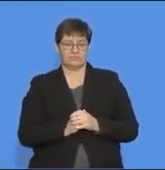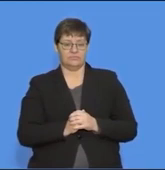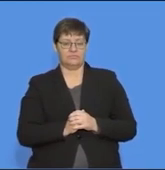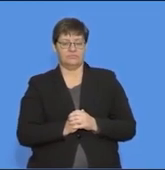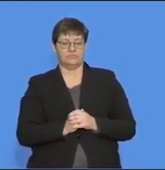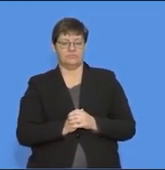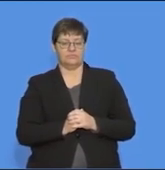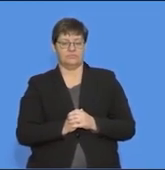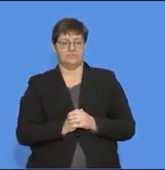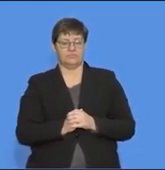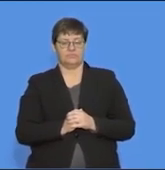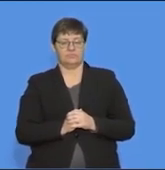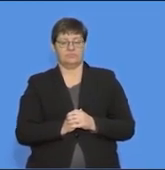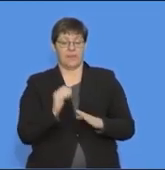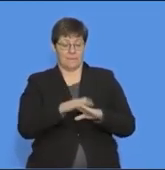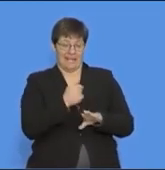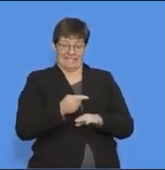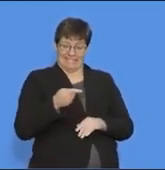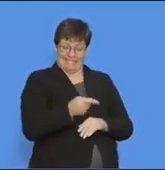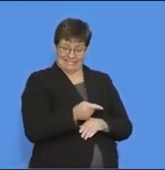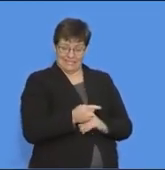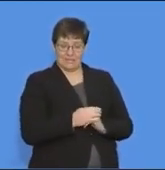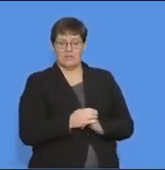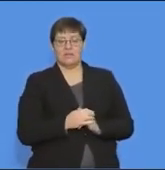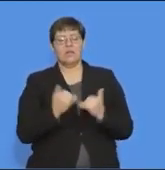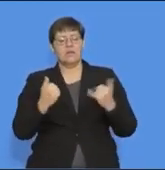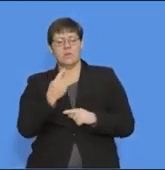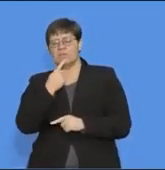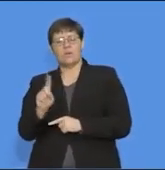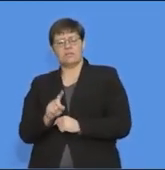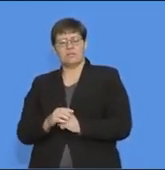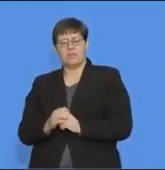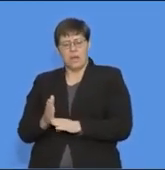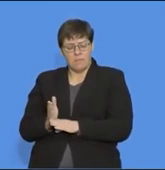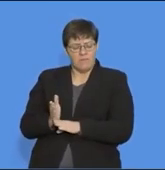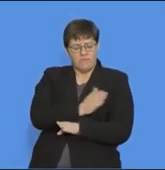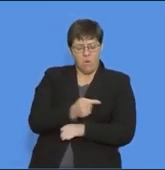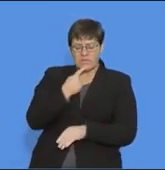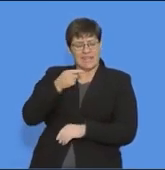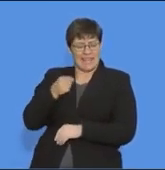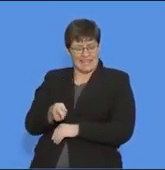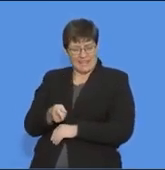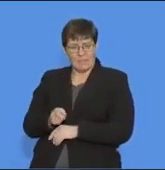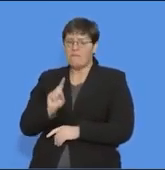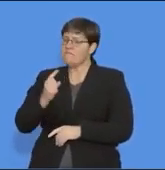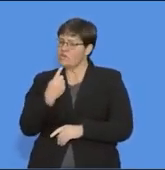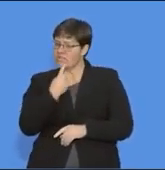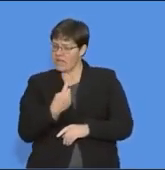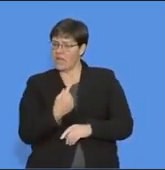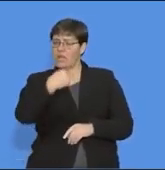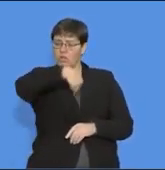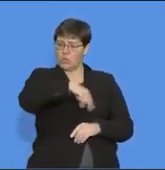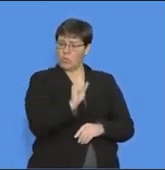a triangle, right? Based on this, I will then say, but before I can claim this, I will firstly